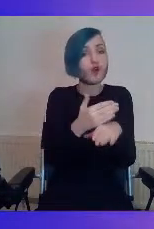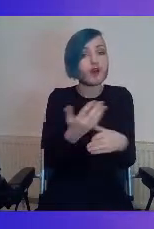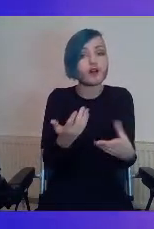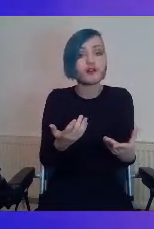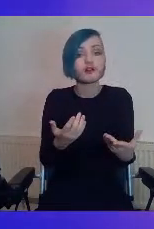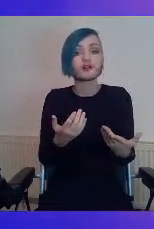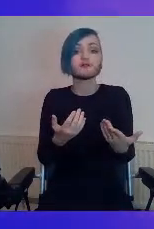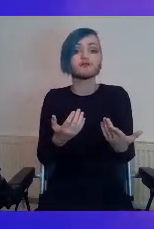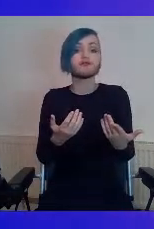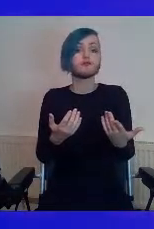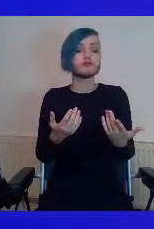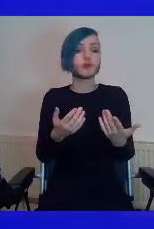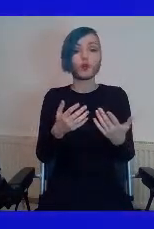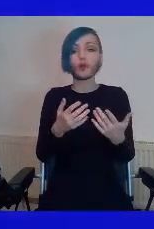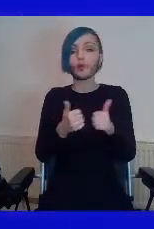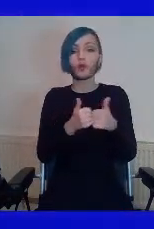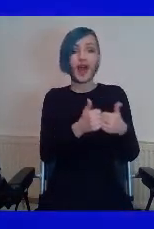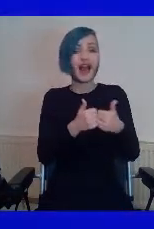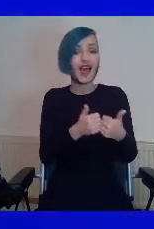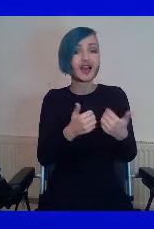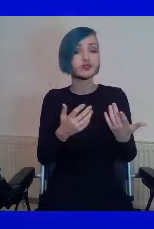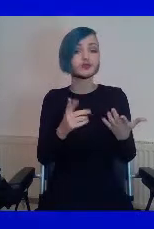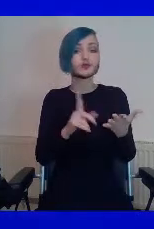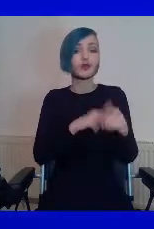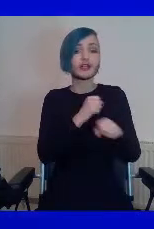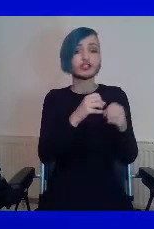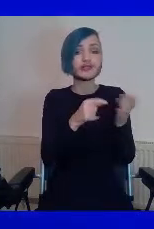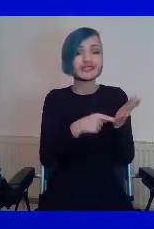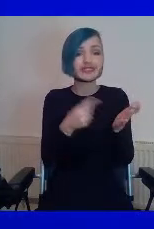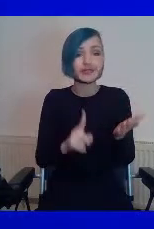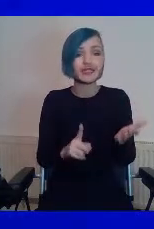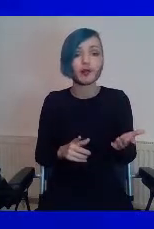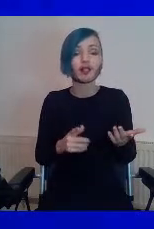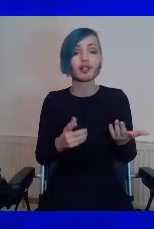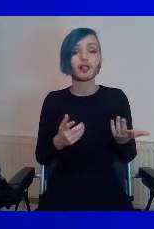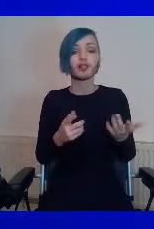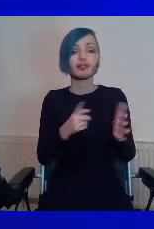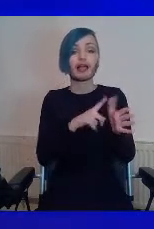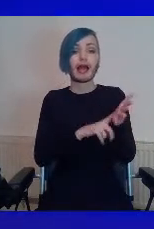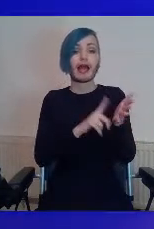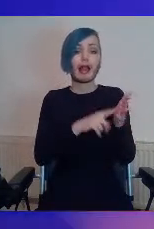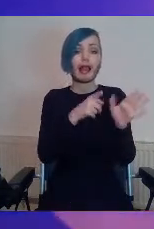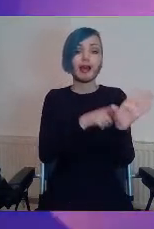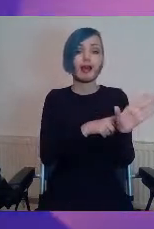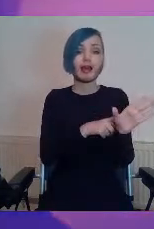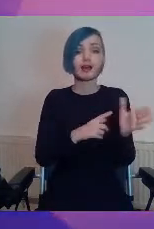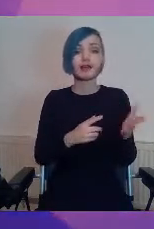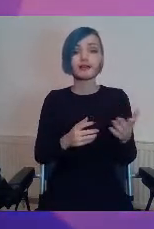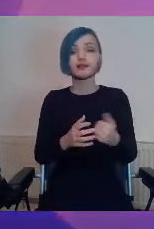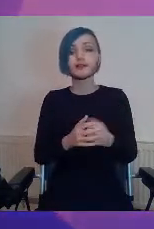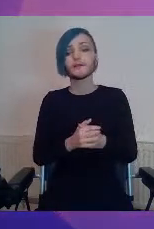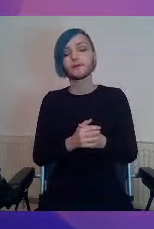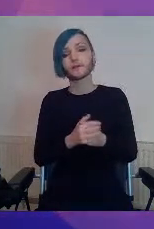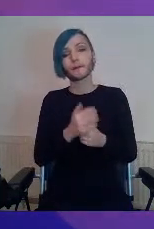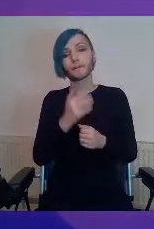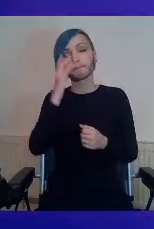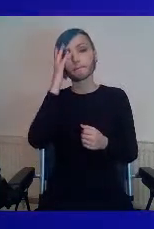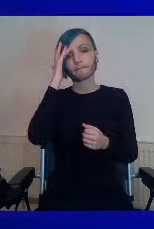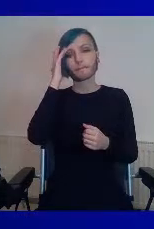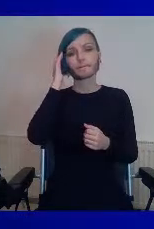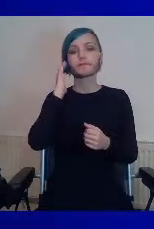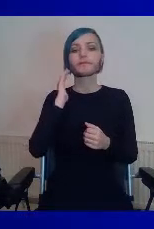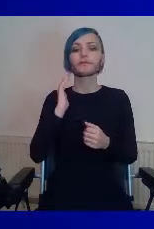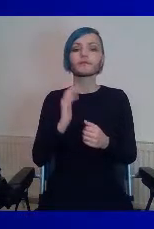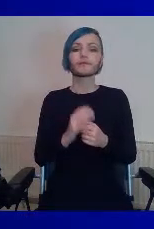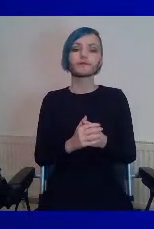countries? And in terms of recognition amongst just normal citizens, is there a